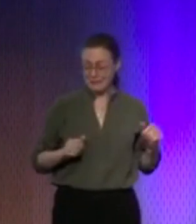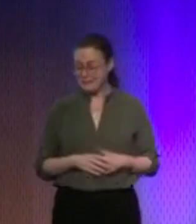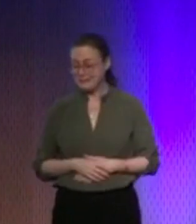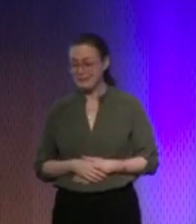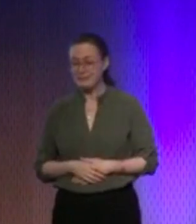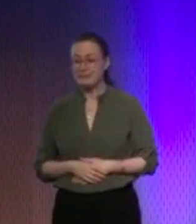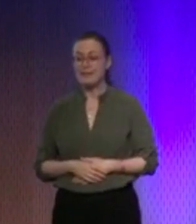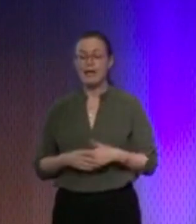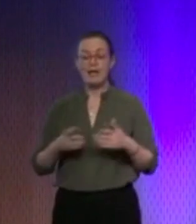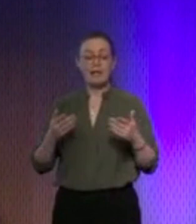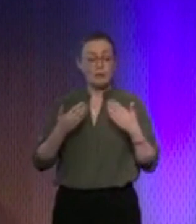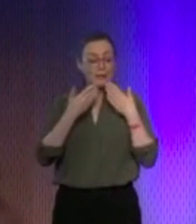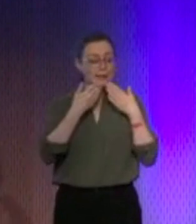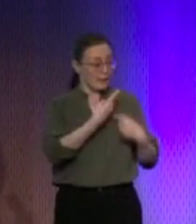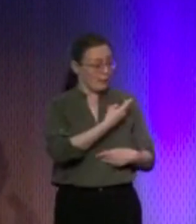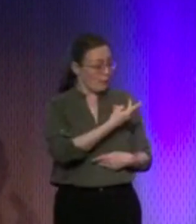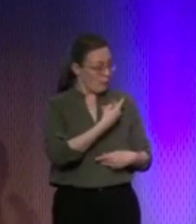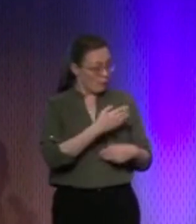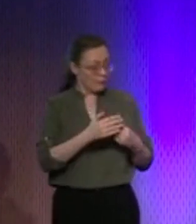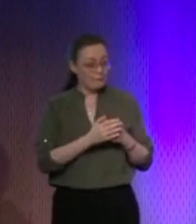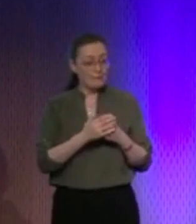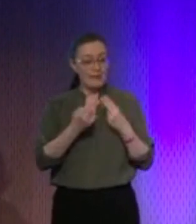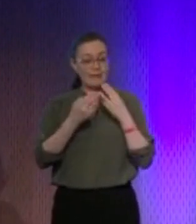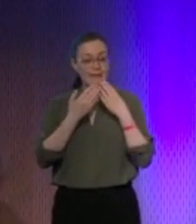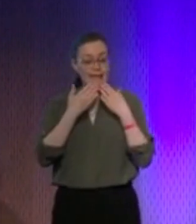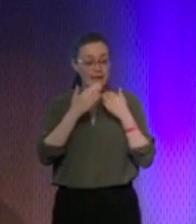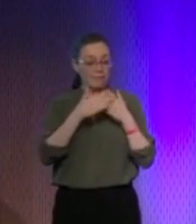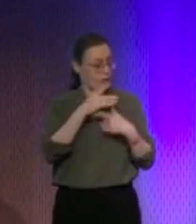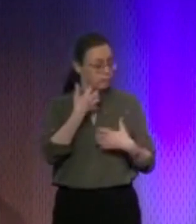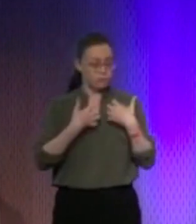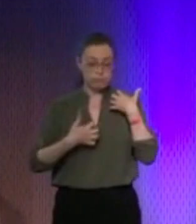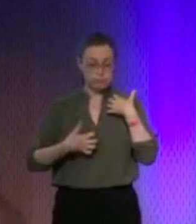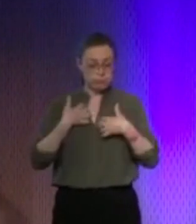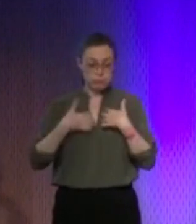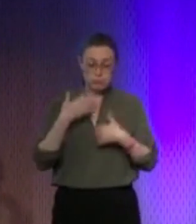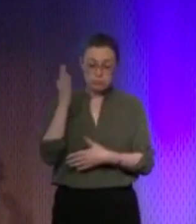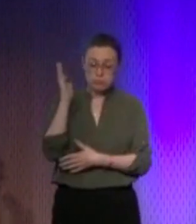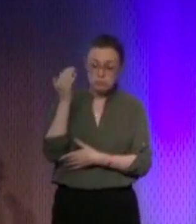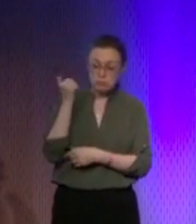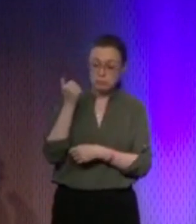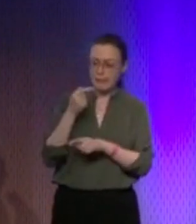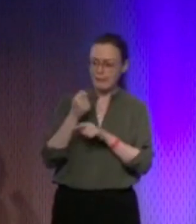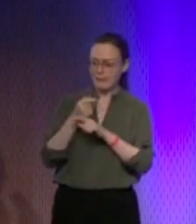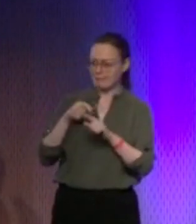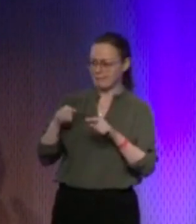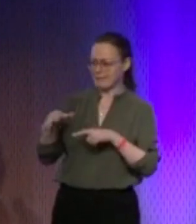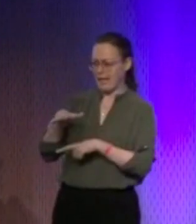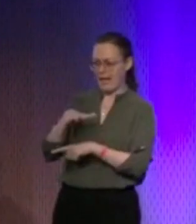So I just want to thank you both for your really interesting talk on something